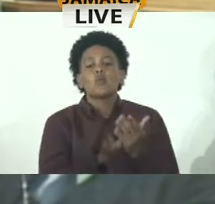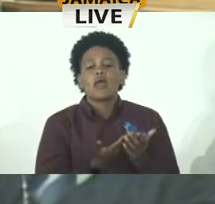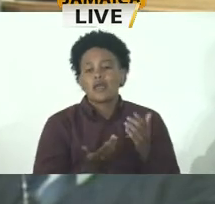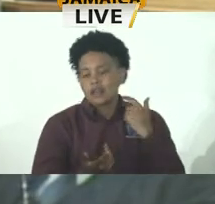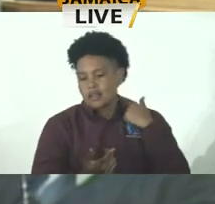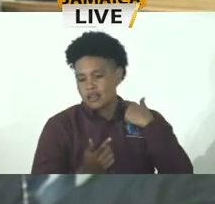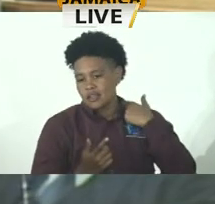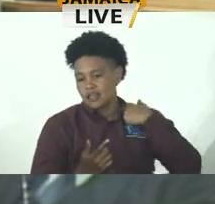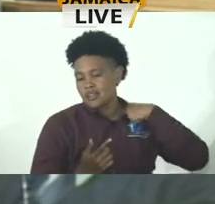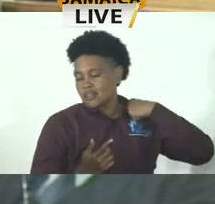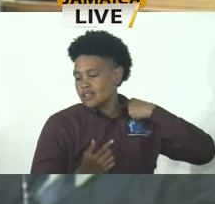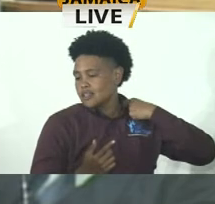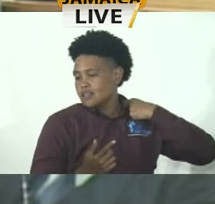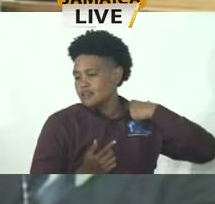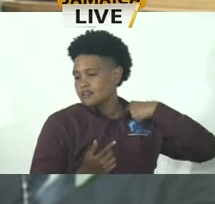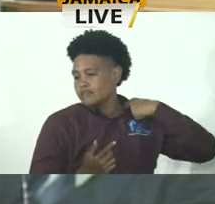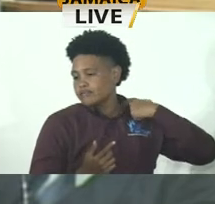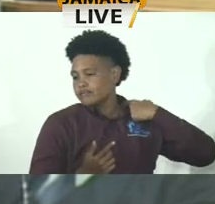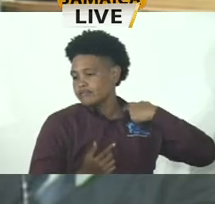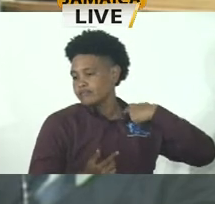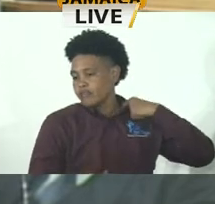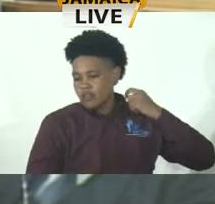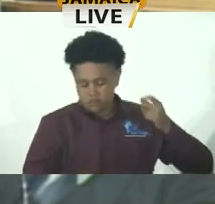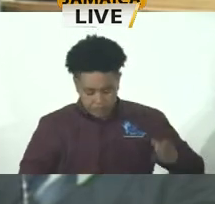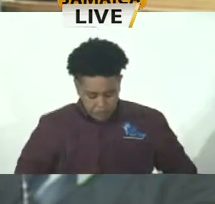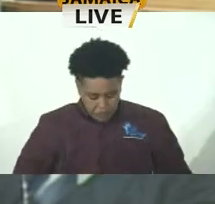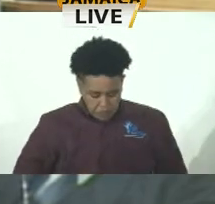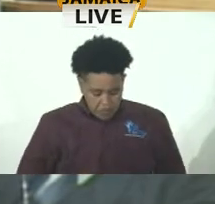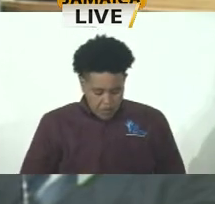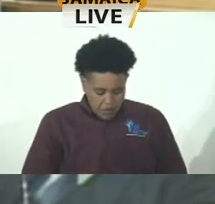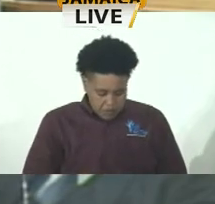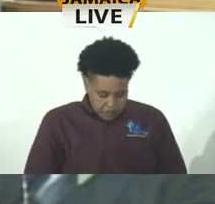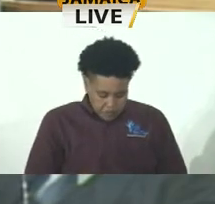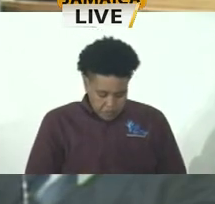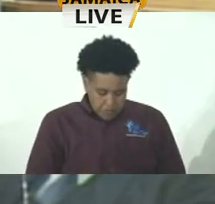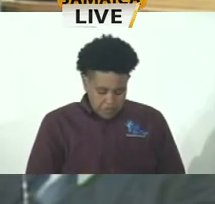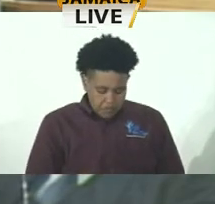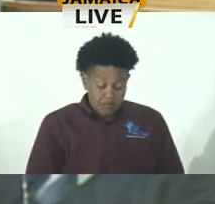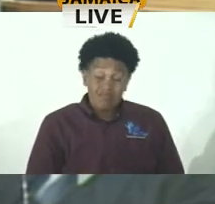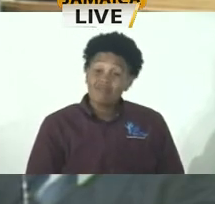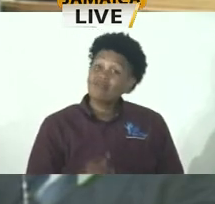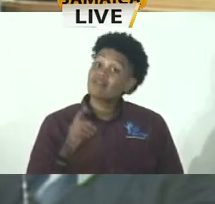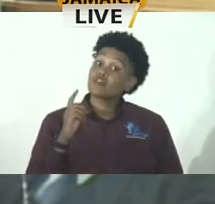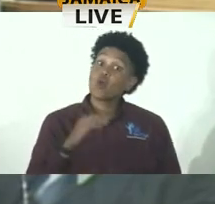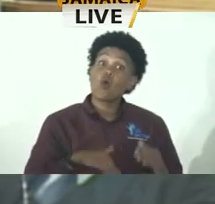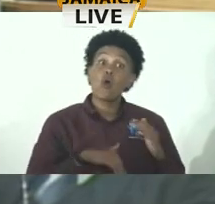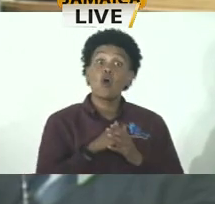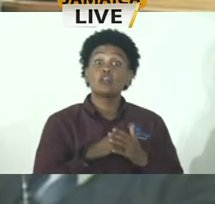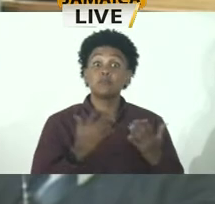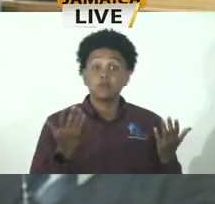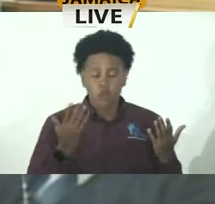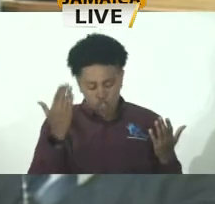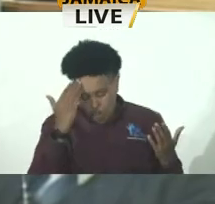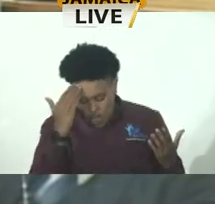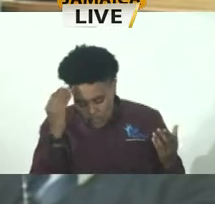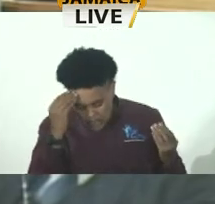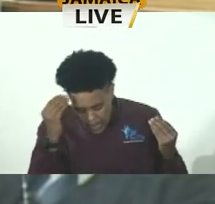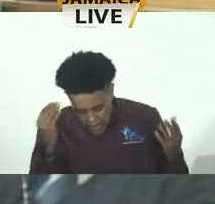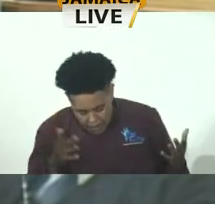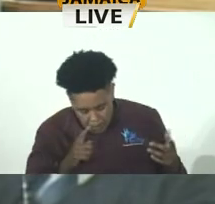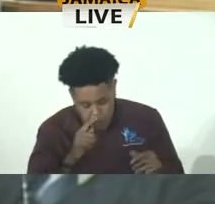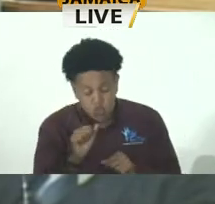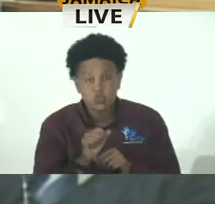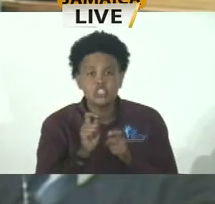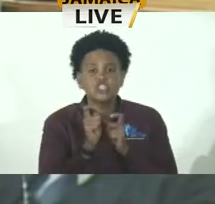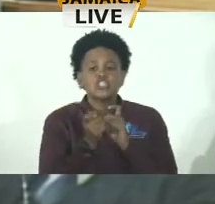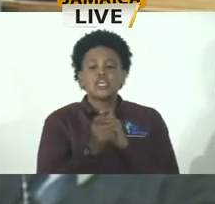the ultimate vaccine is knowledge and information that changes